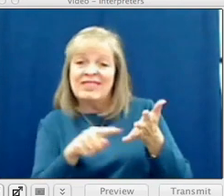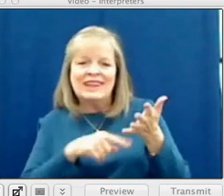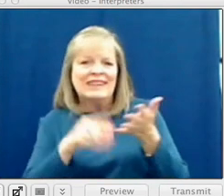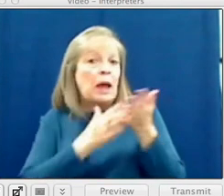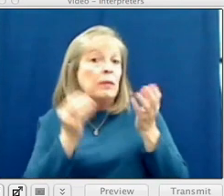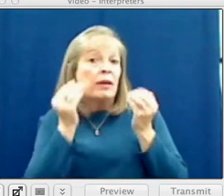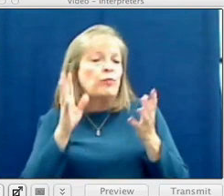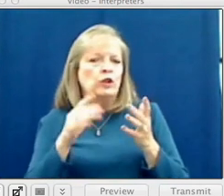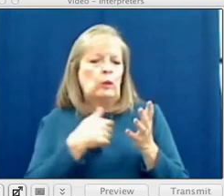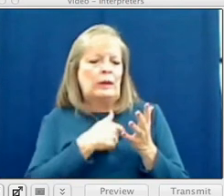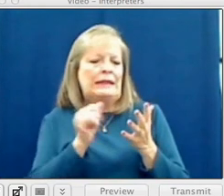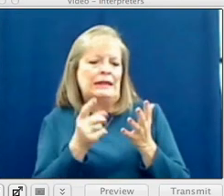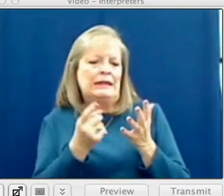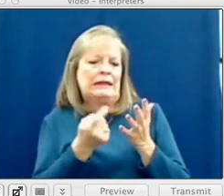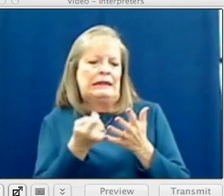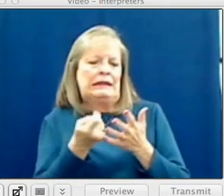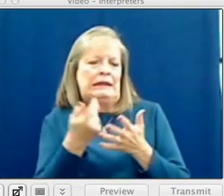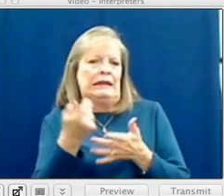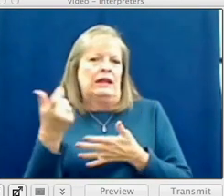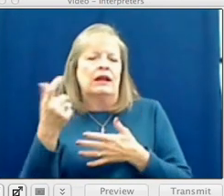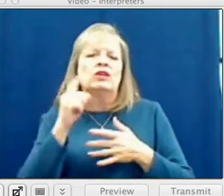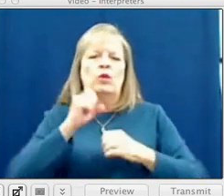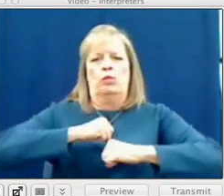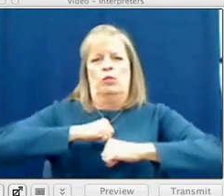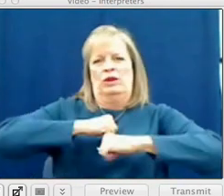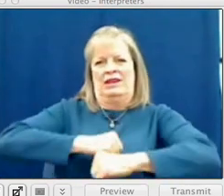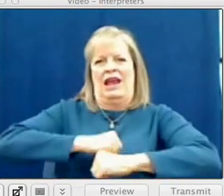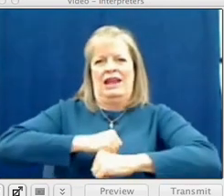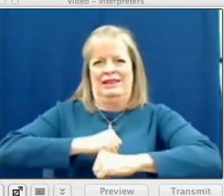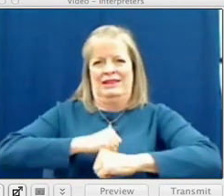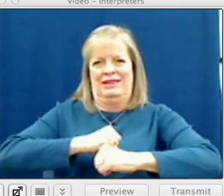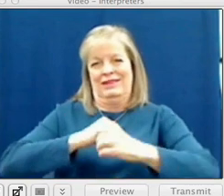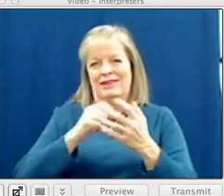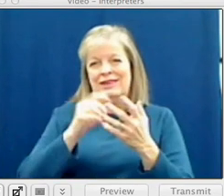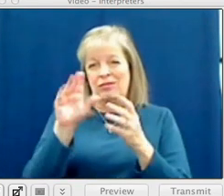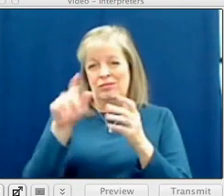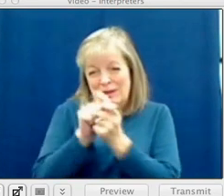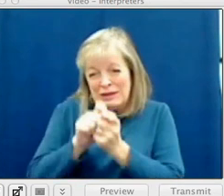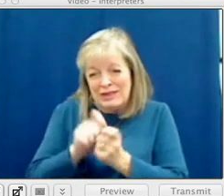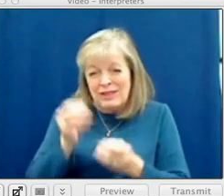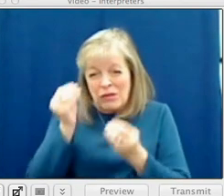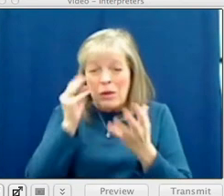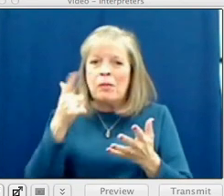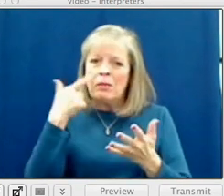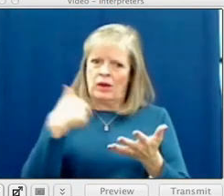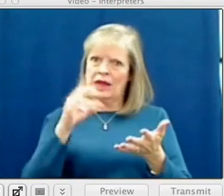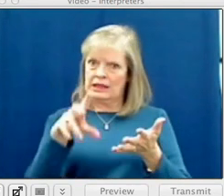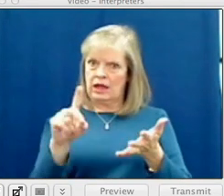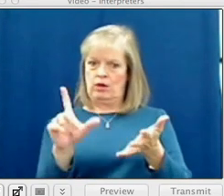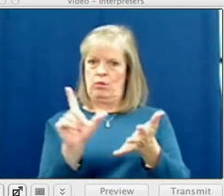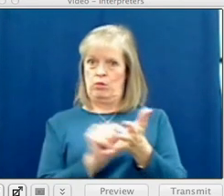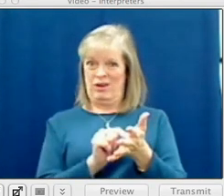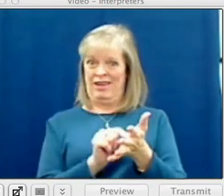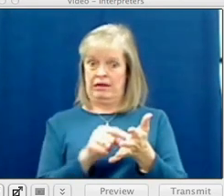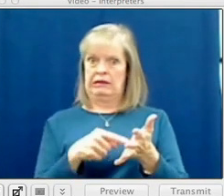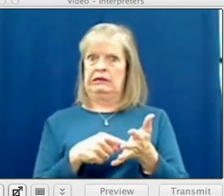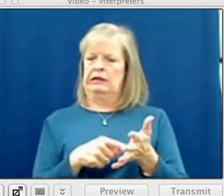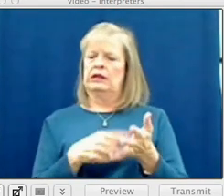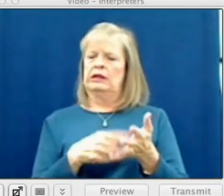to protect the details as they are in print. But I will actually say out loud so you